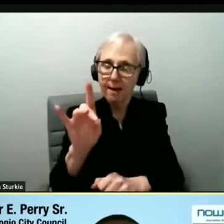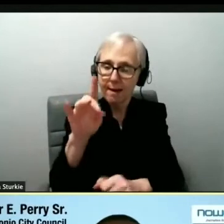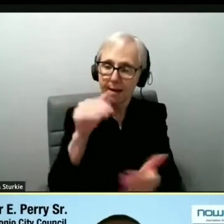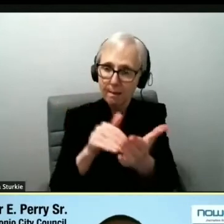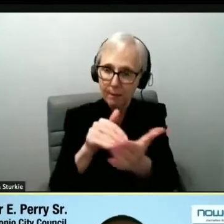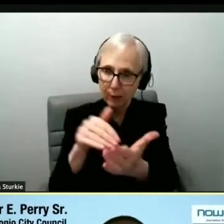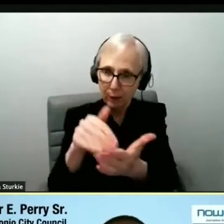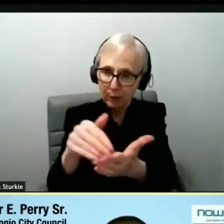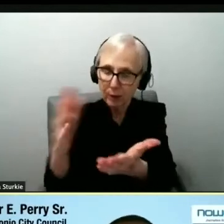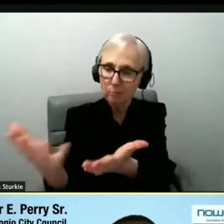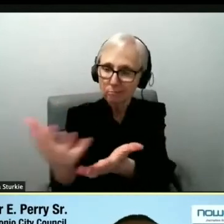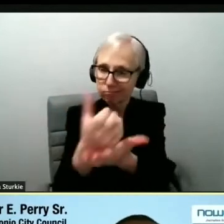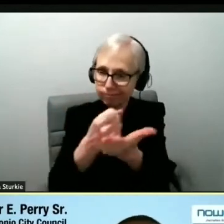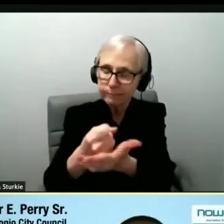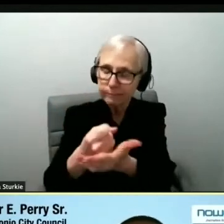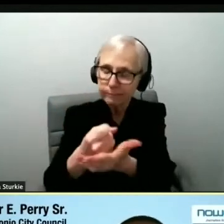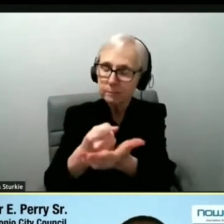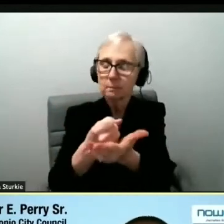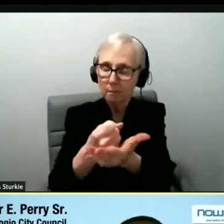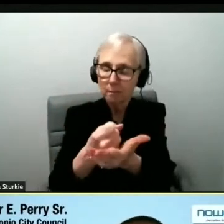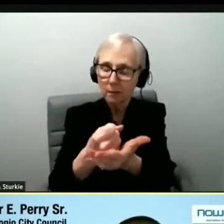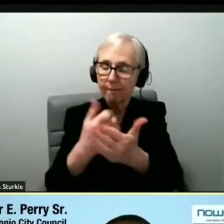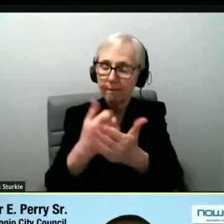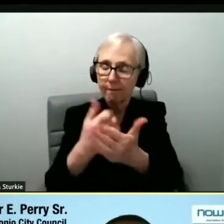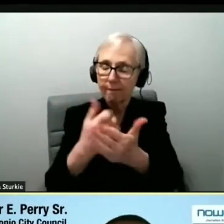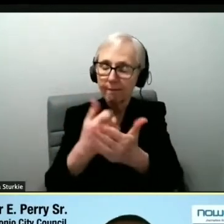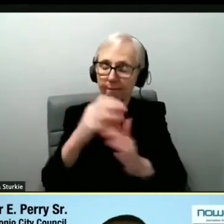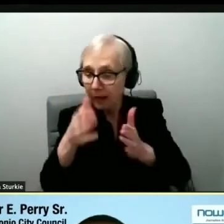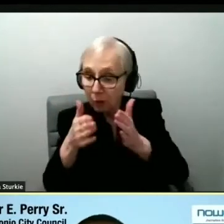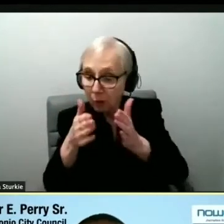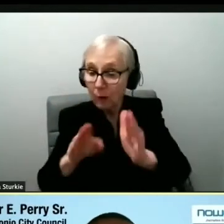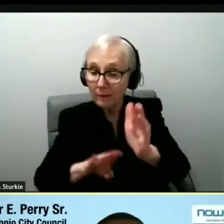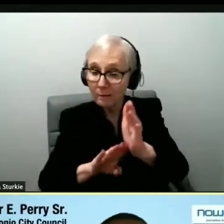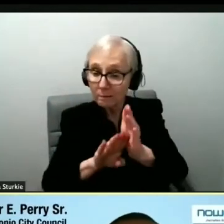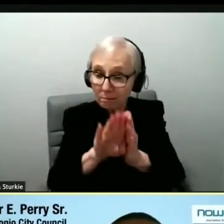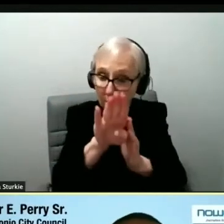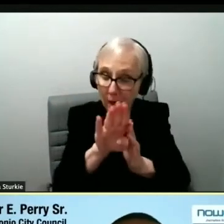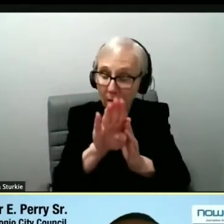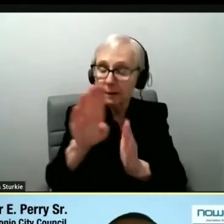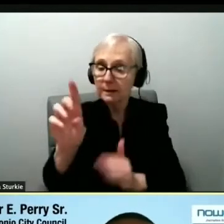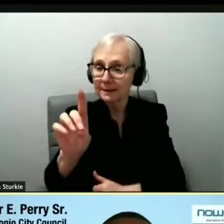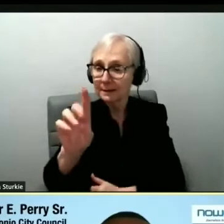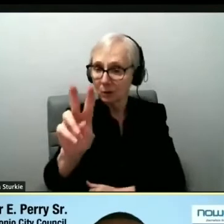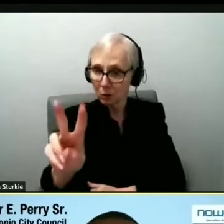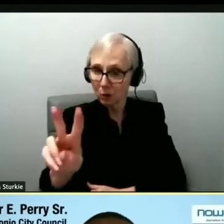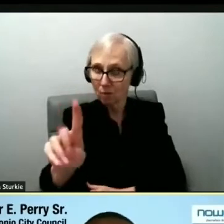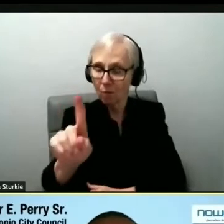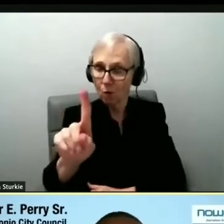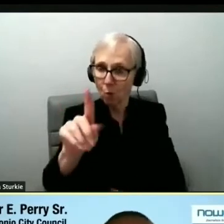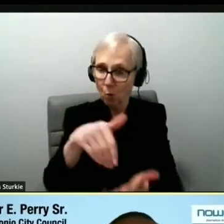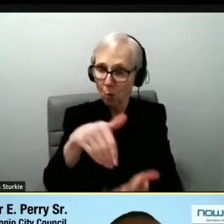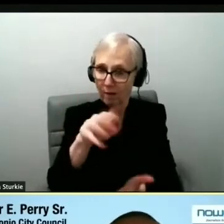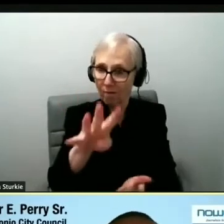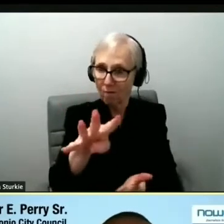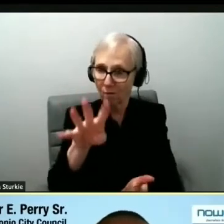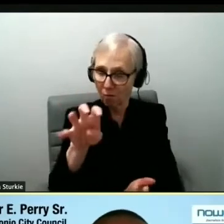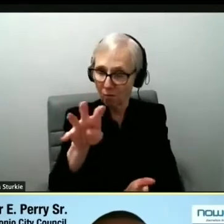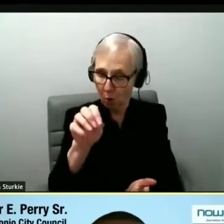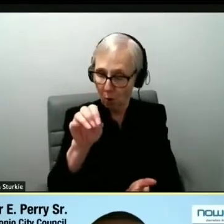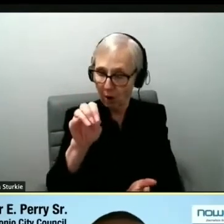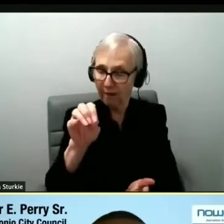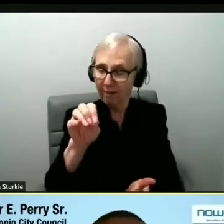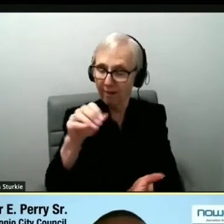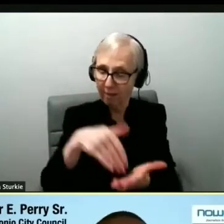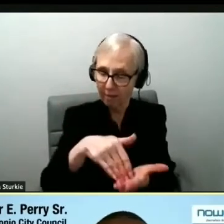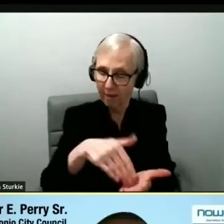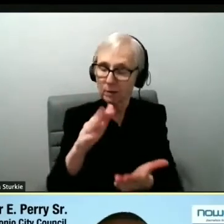salaries and wages. And we have to find a way to develop our people in District 2 to be ready for these 140,000 jobs. I don't want to see this